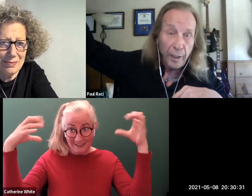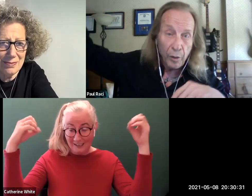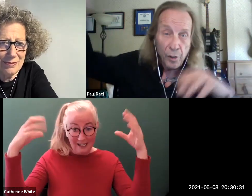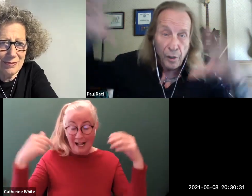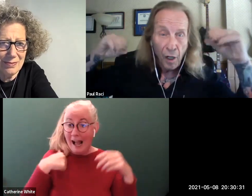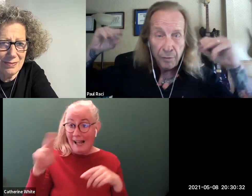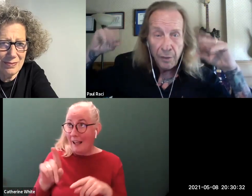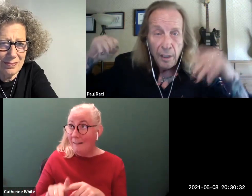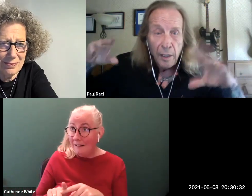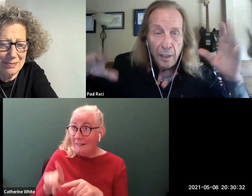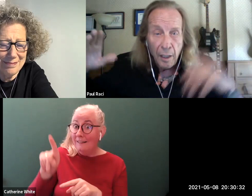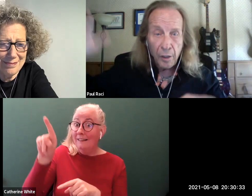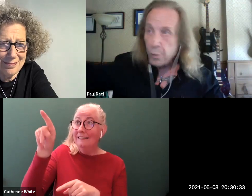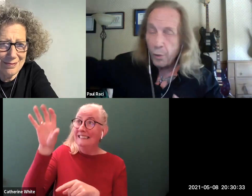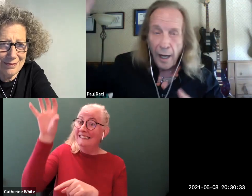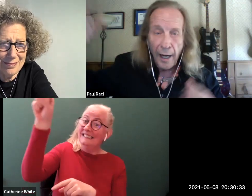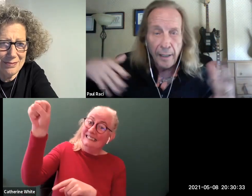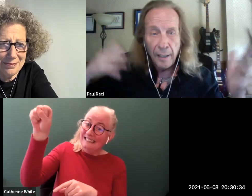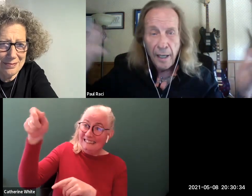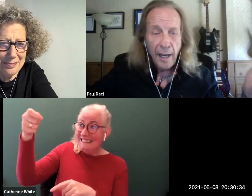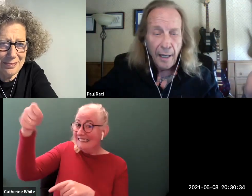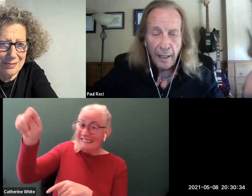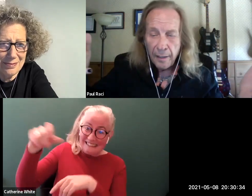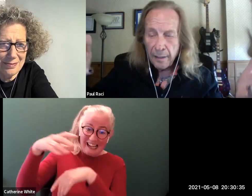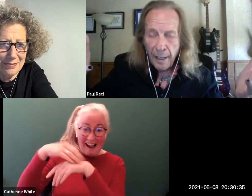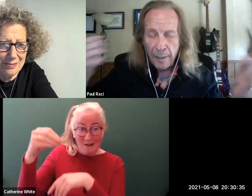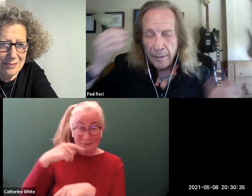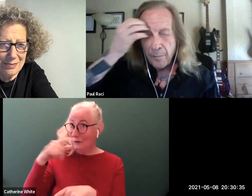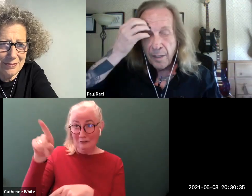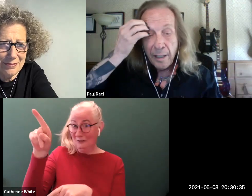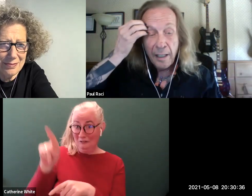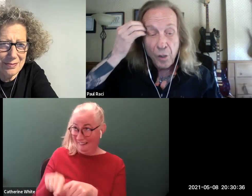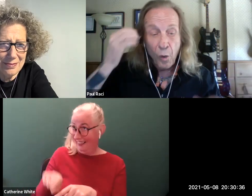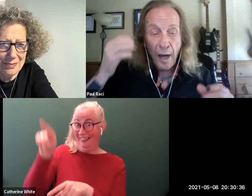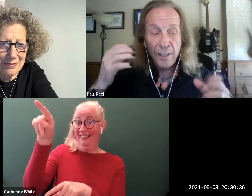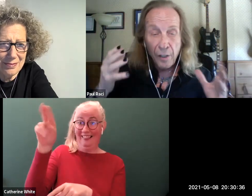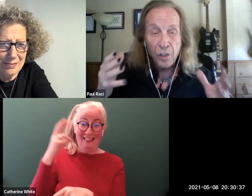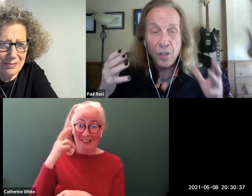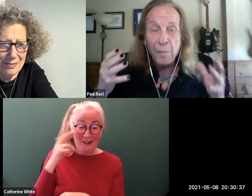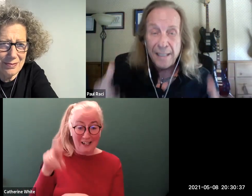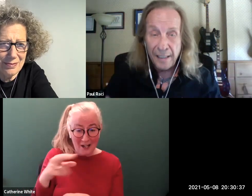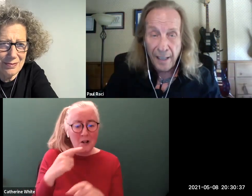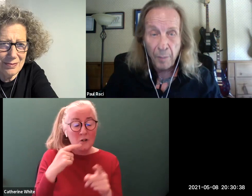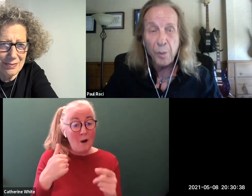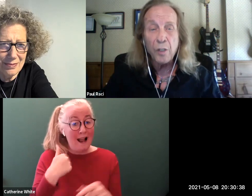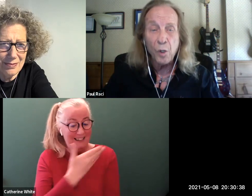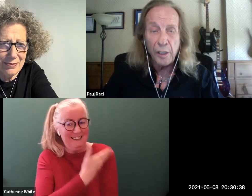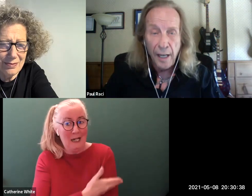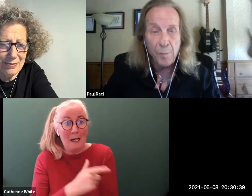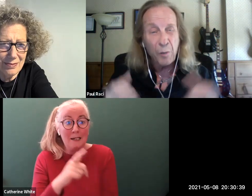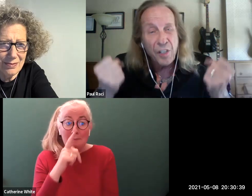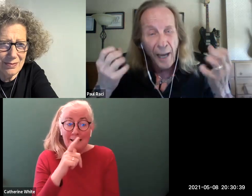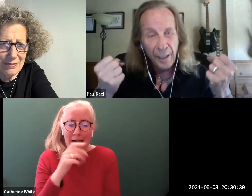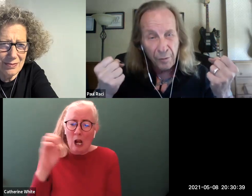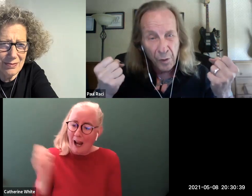the radio to turn it off because it was too high. I, I mean, so I started speaking at a pretty early age,